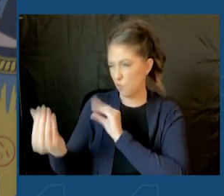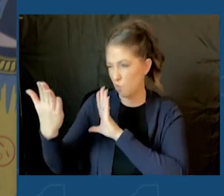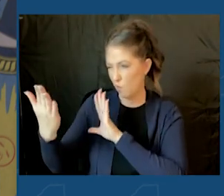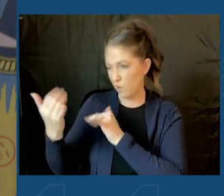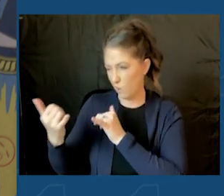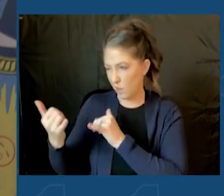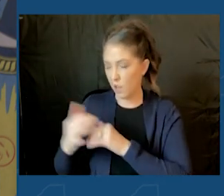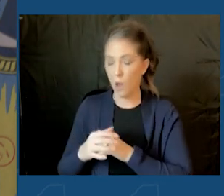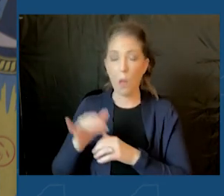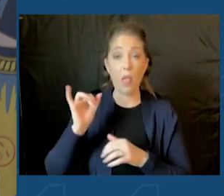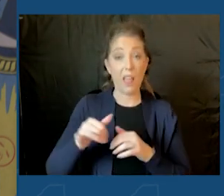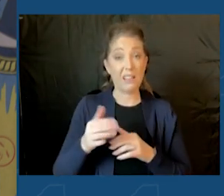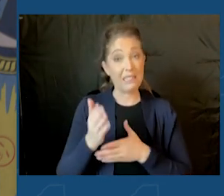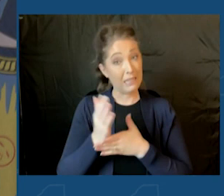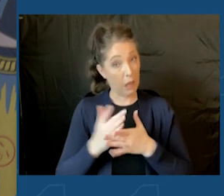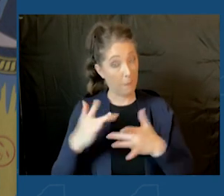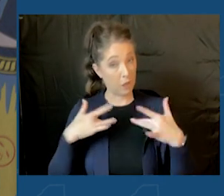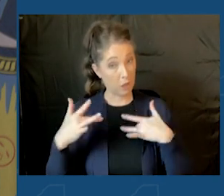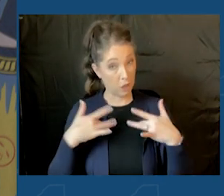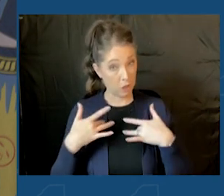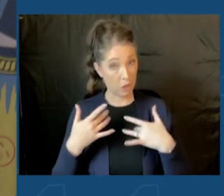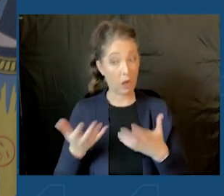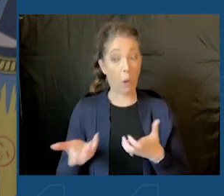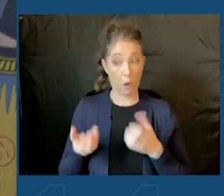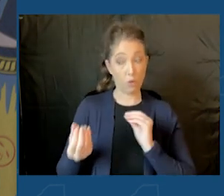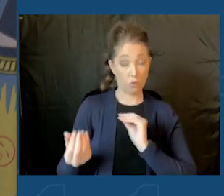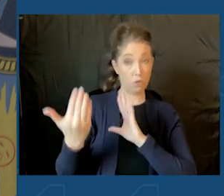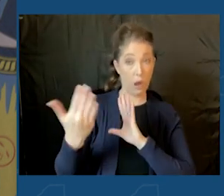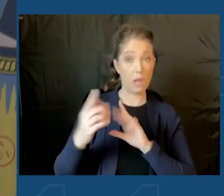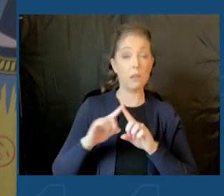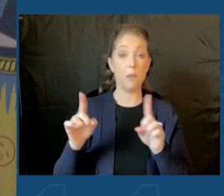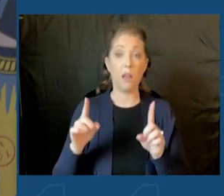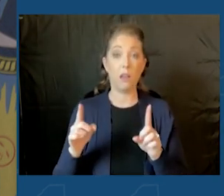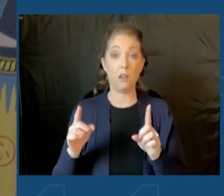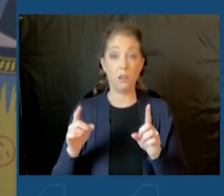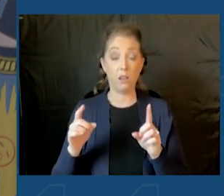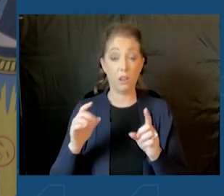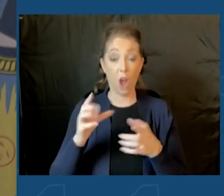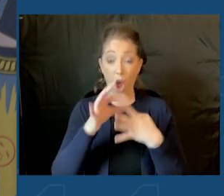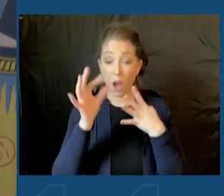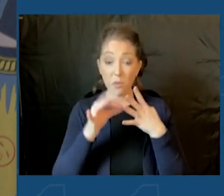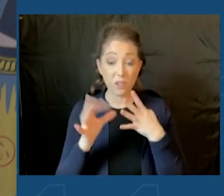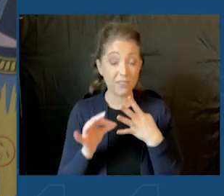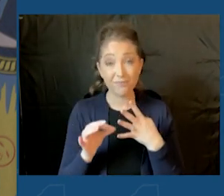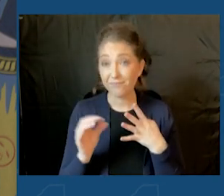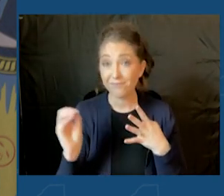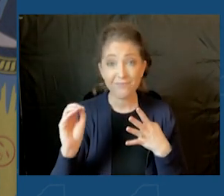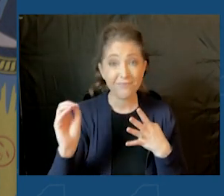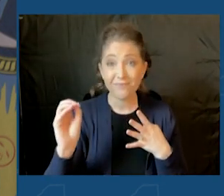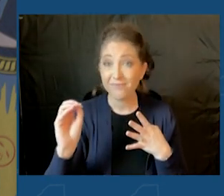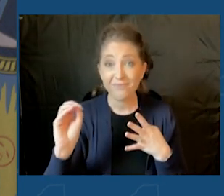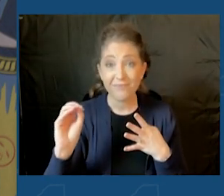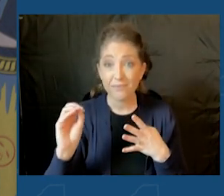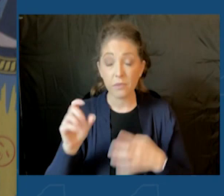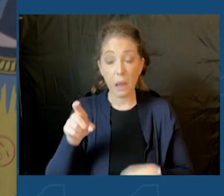now. I want to address that, but we have no option. We have to make sure that all